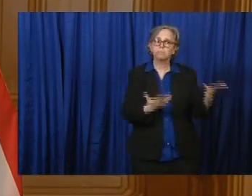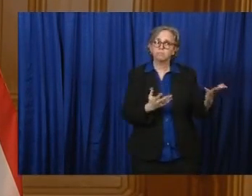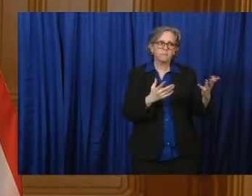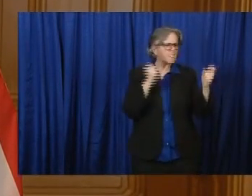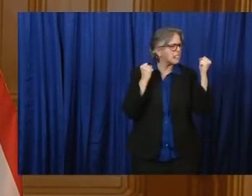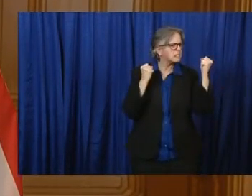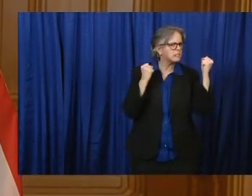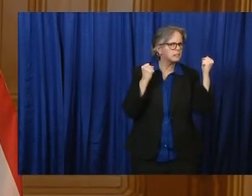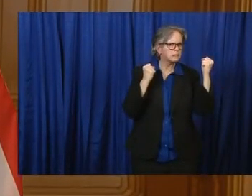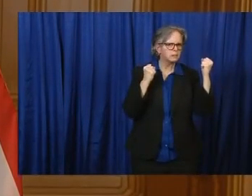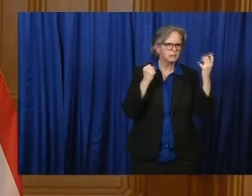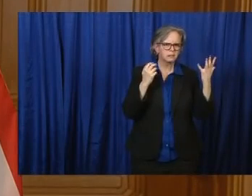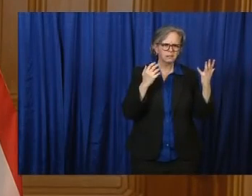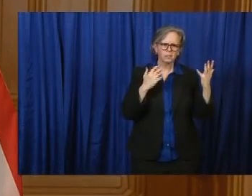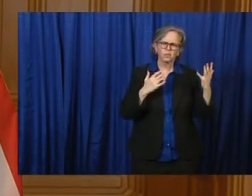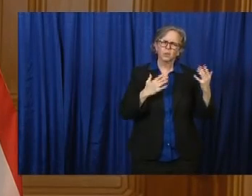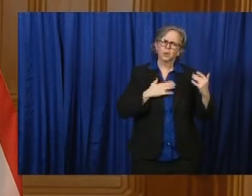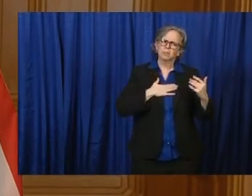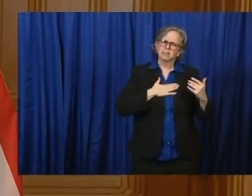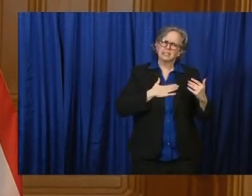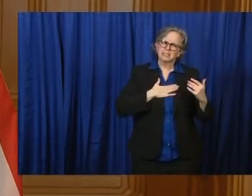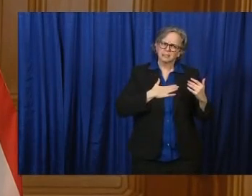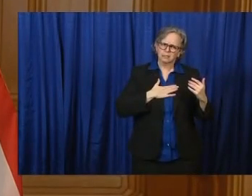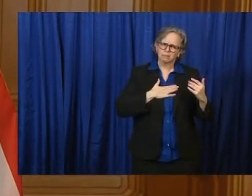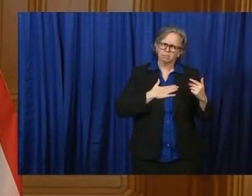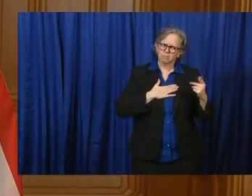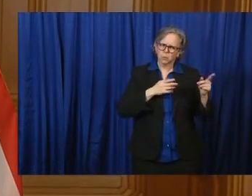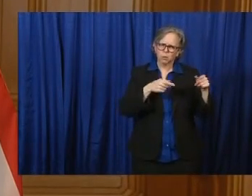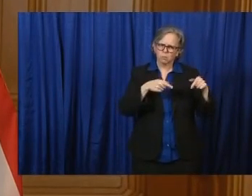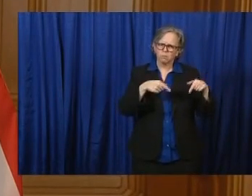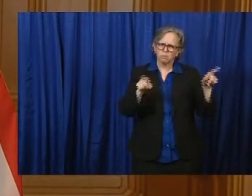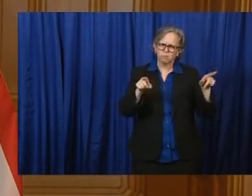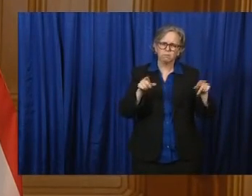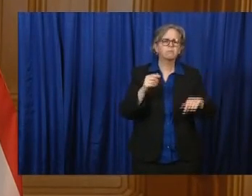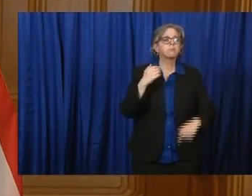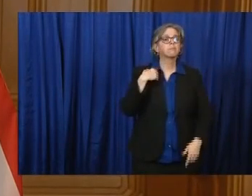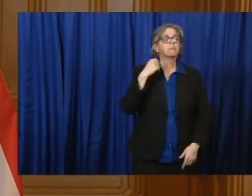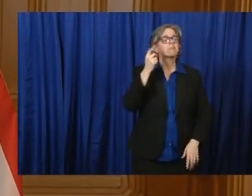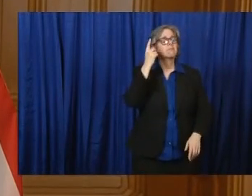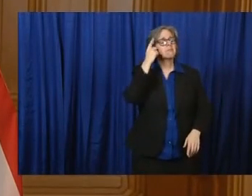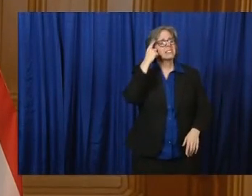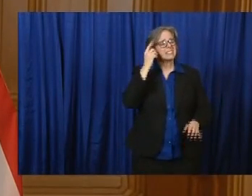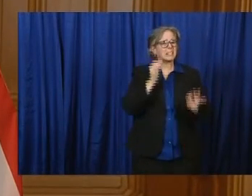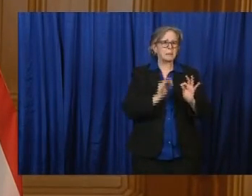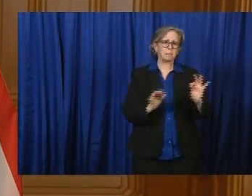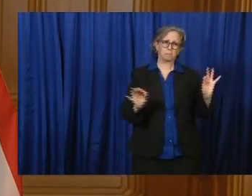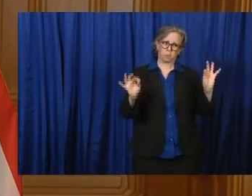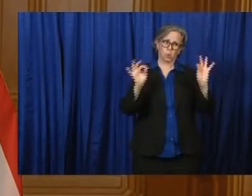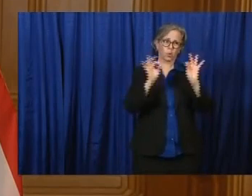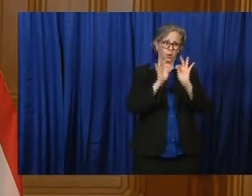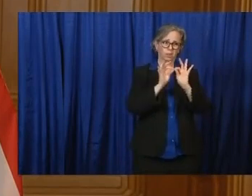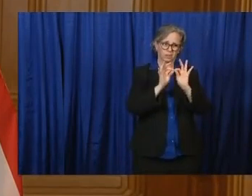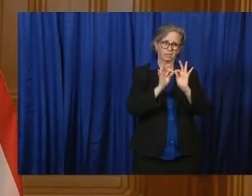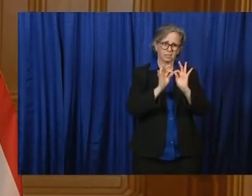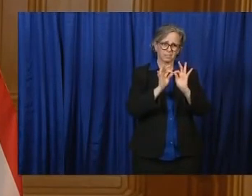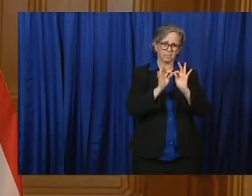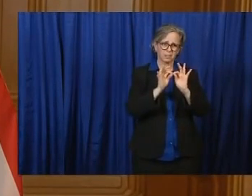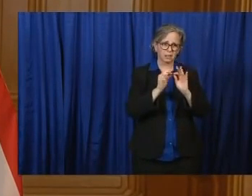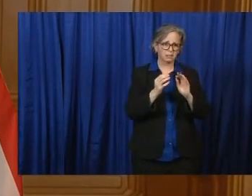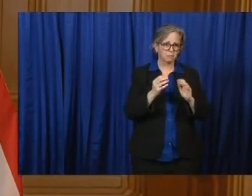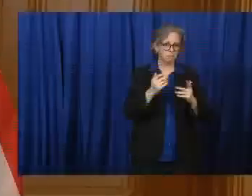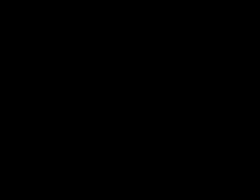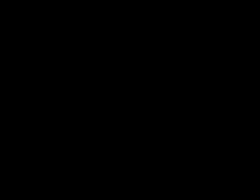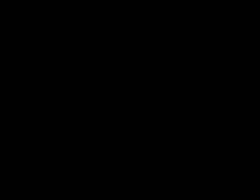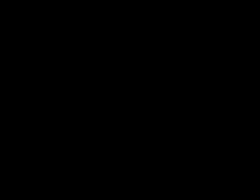This is something that I think is very, very important. And again, there's nothing wrong with the private labs. They do